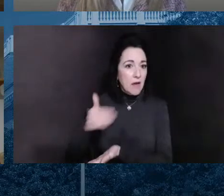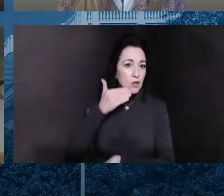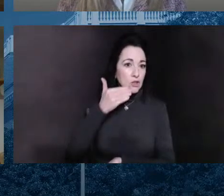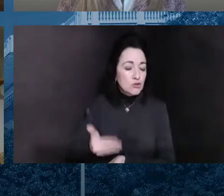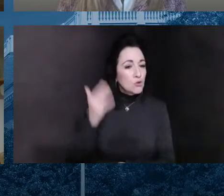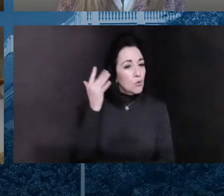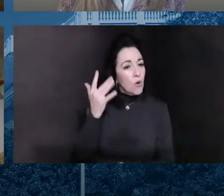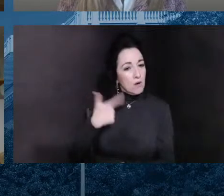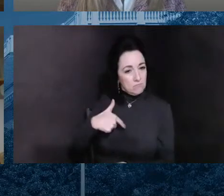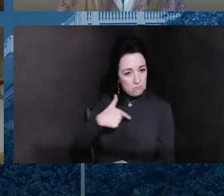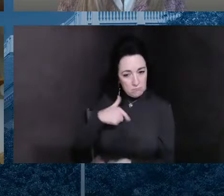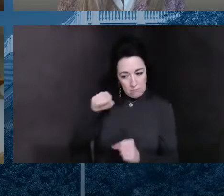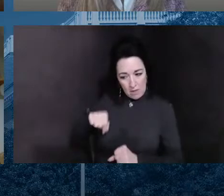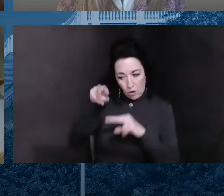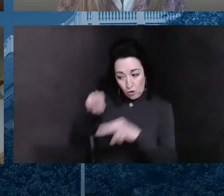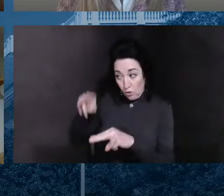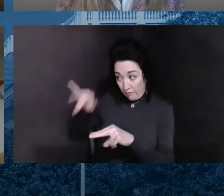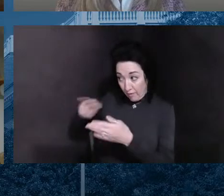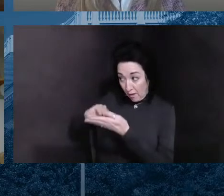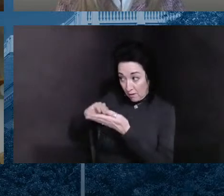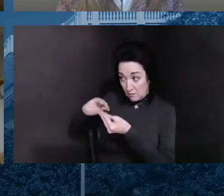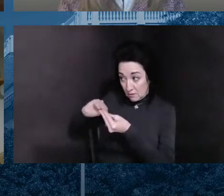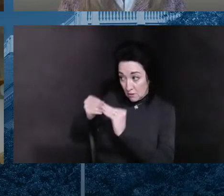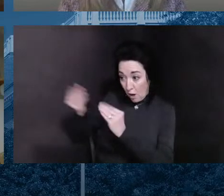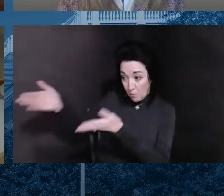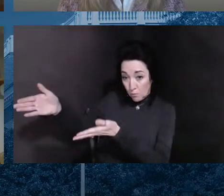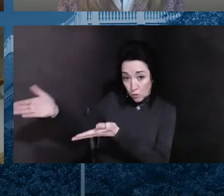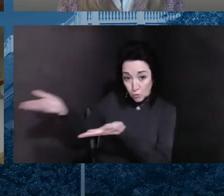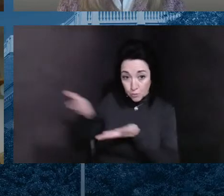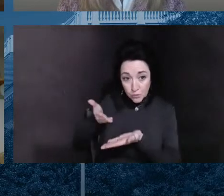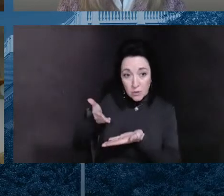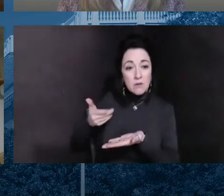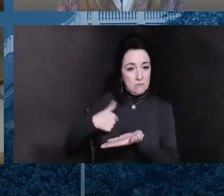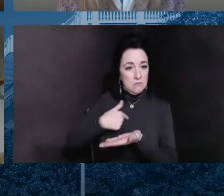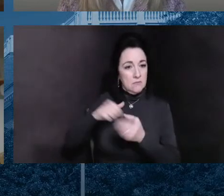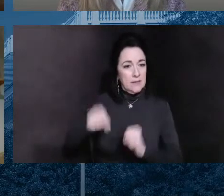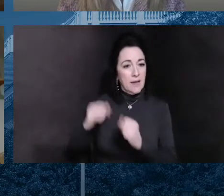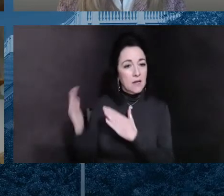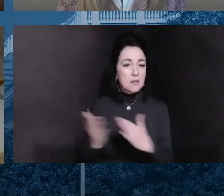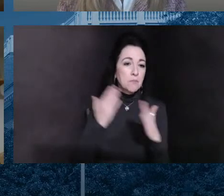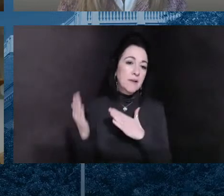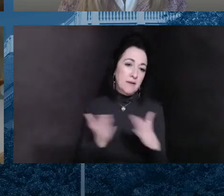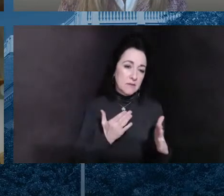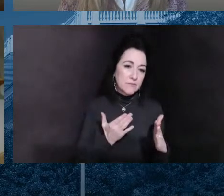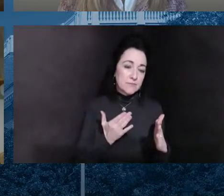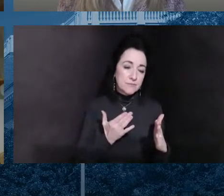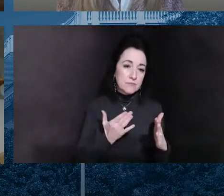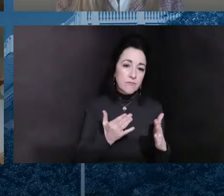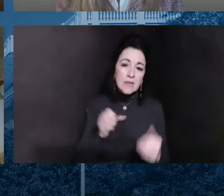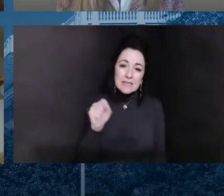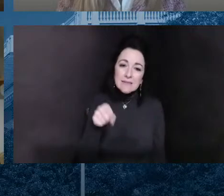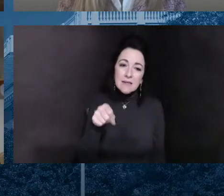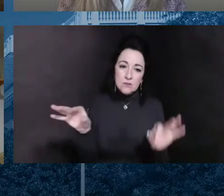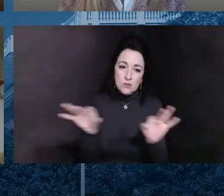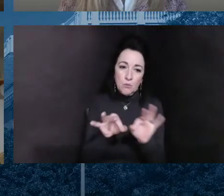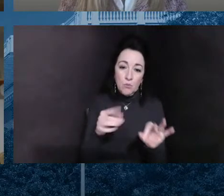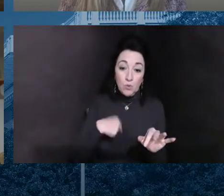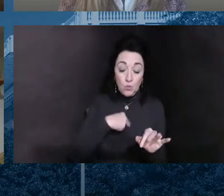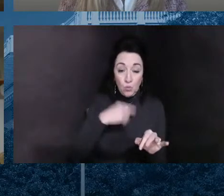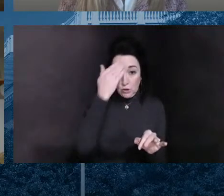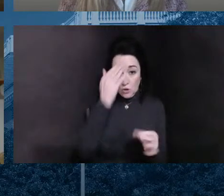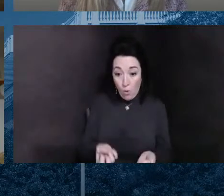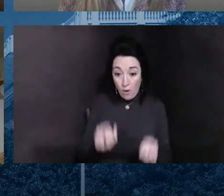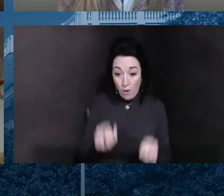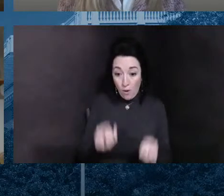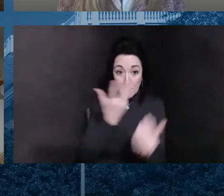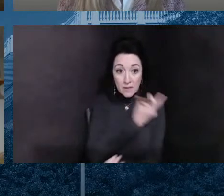important improvement. More vaccines, but more importantly, knowing how many we're going to get so we can allocate them